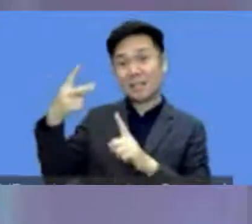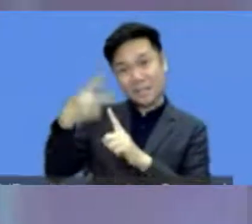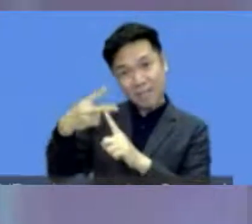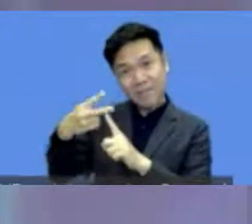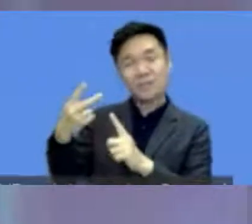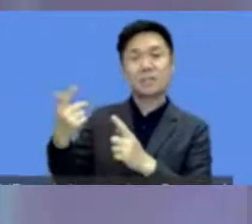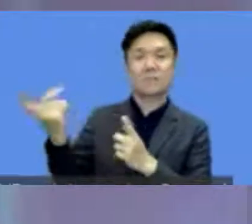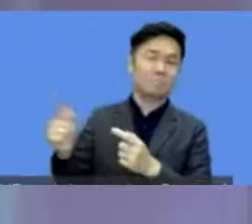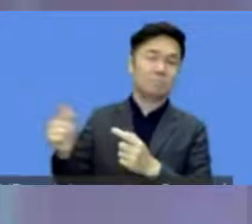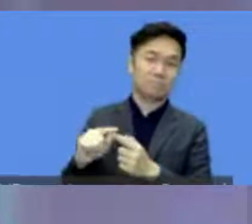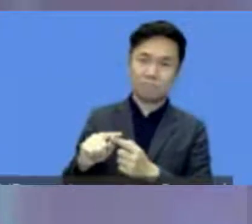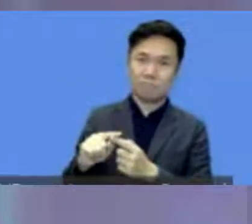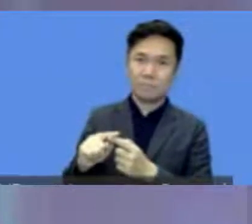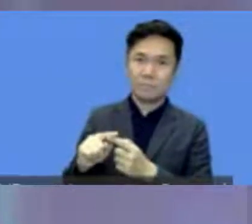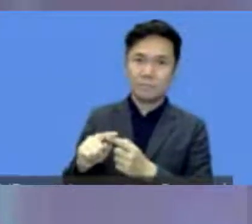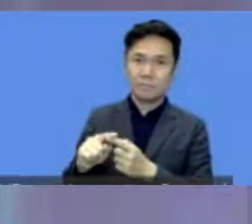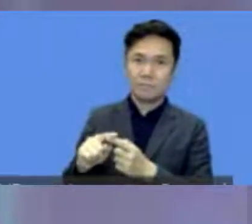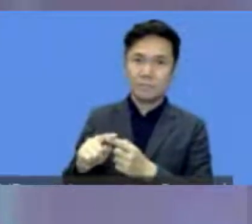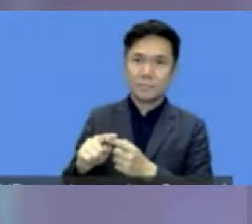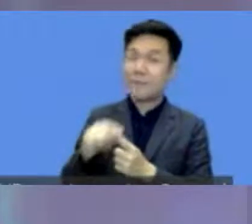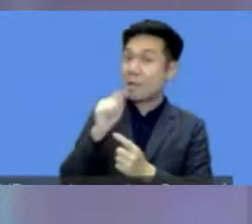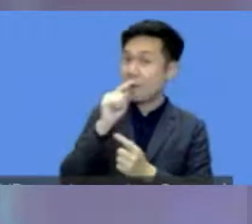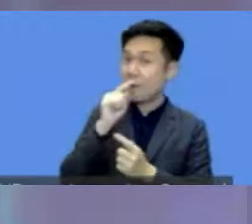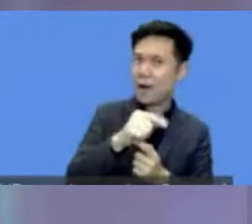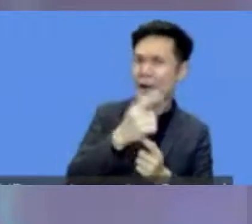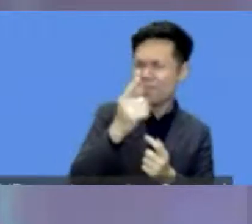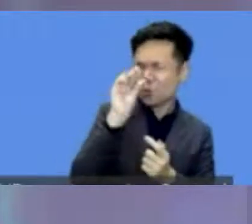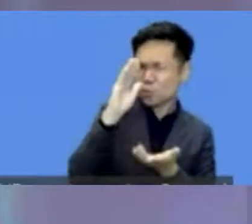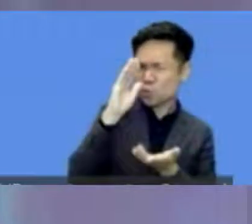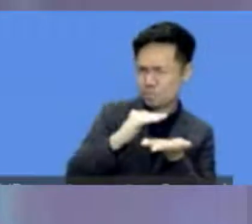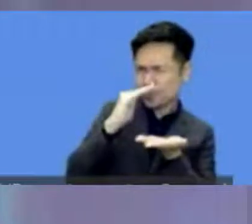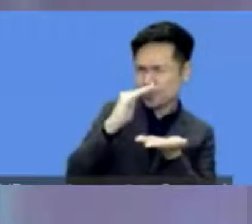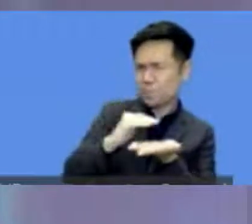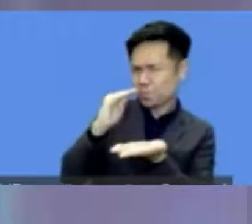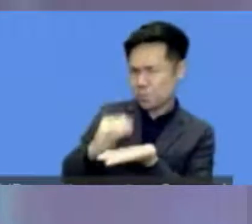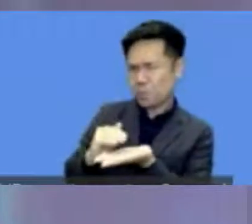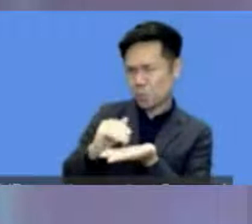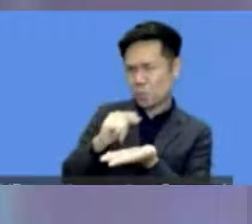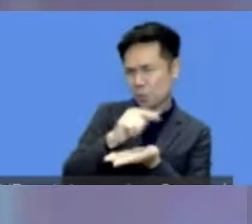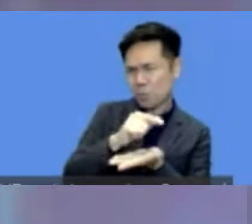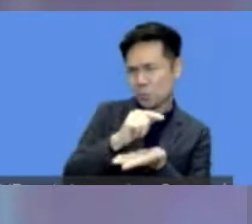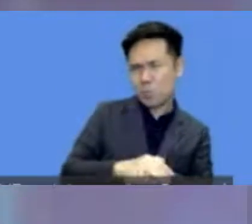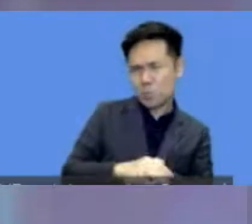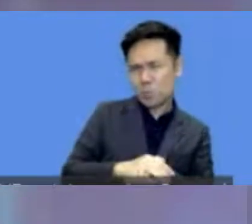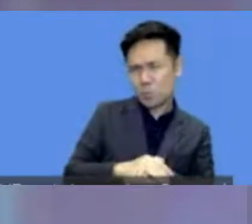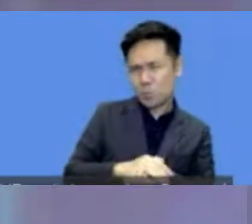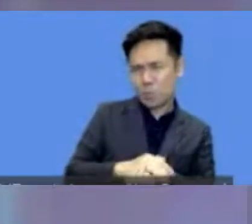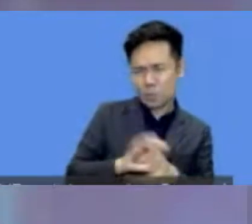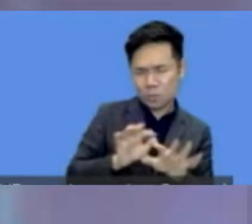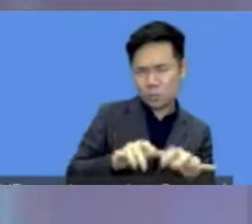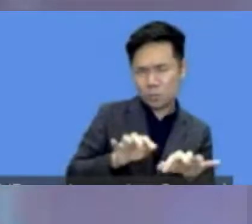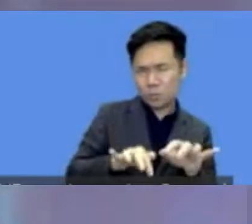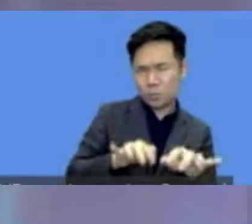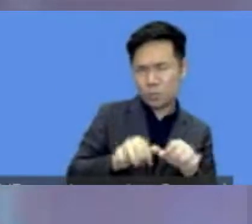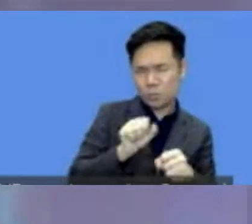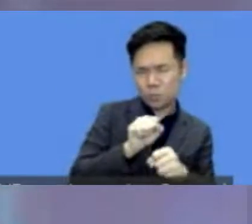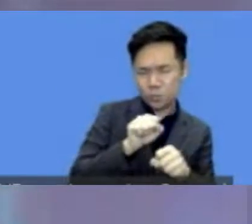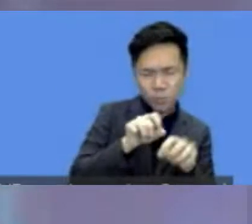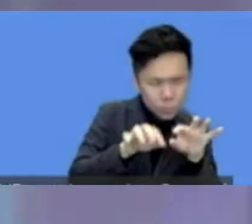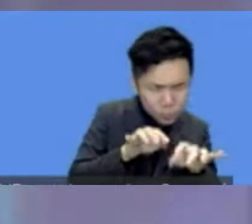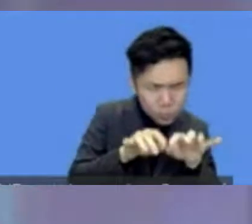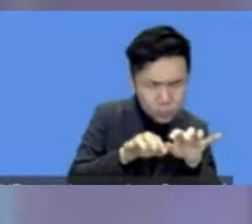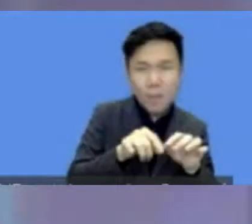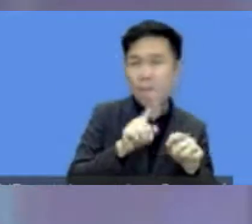the edtechs, that are the private sector ones. So there are cheaper options. But yes, when you talk about deprived communities, they do not have access to